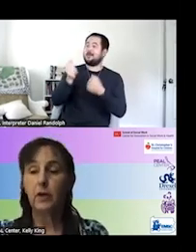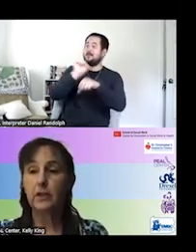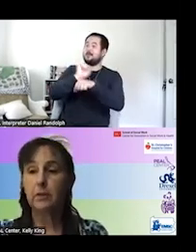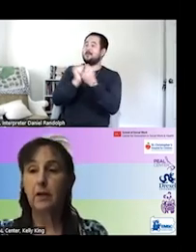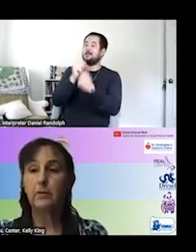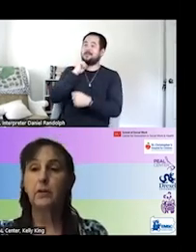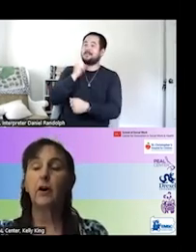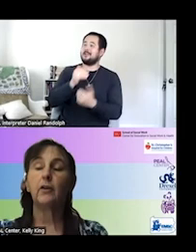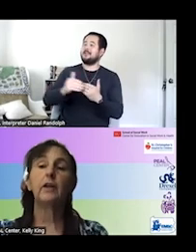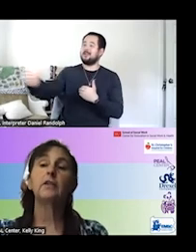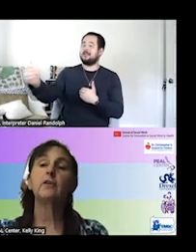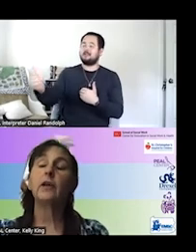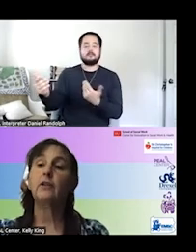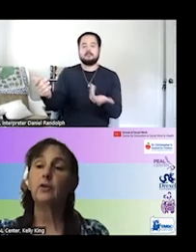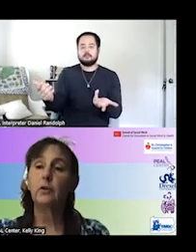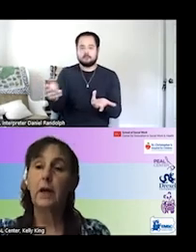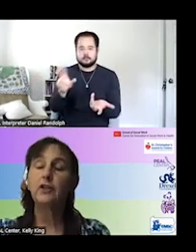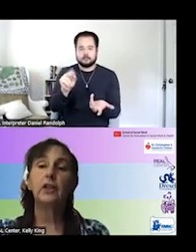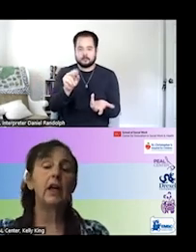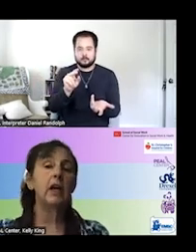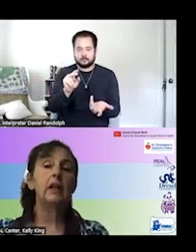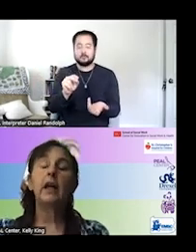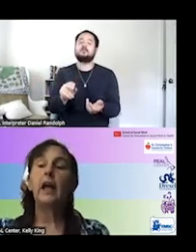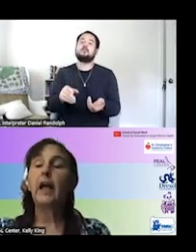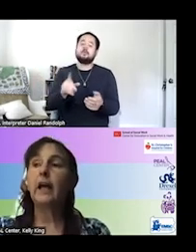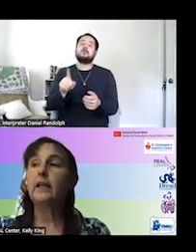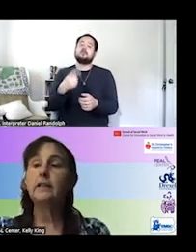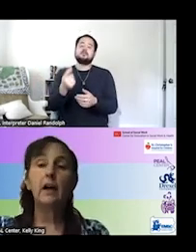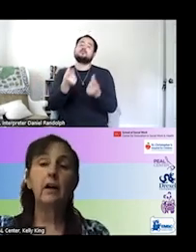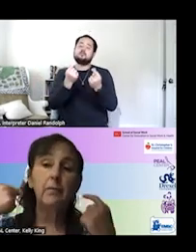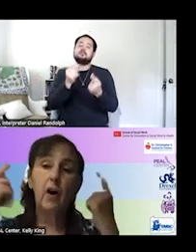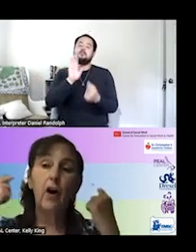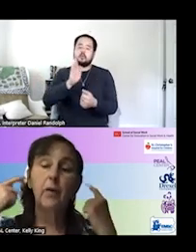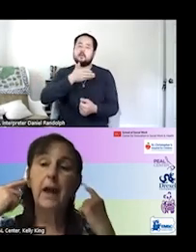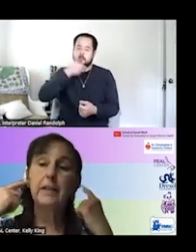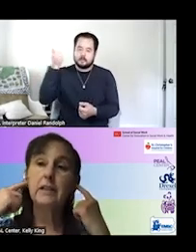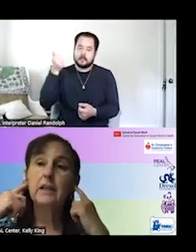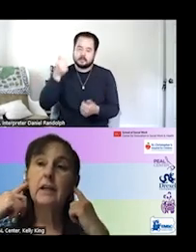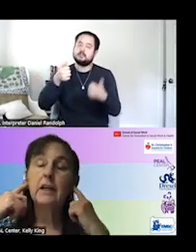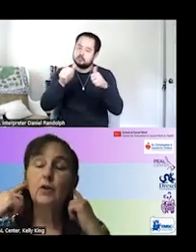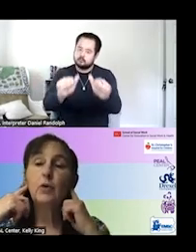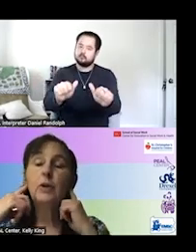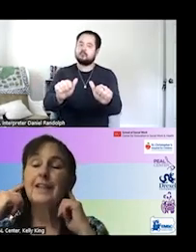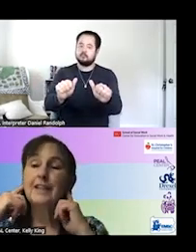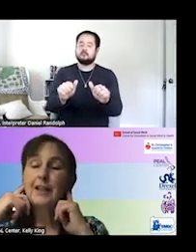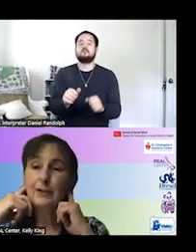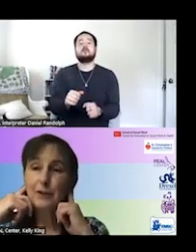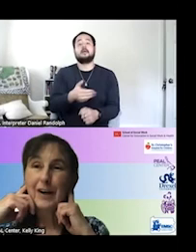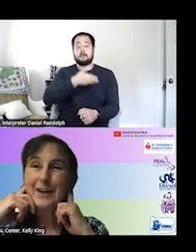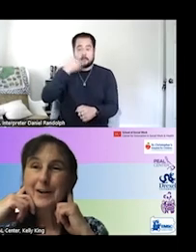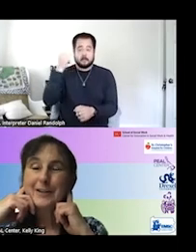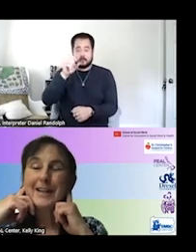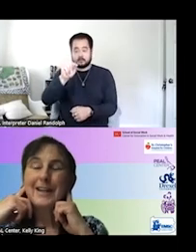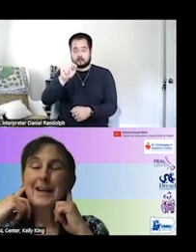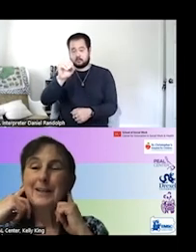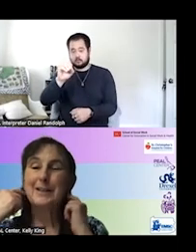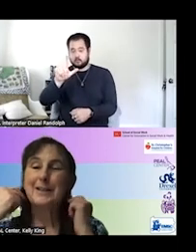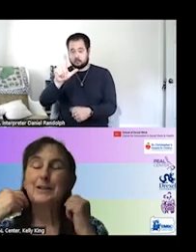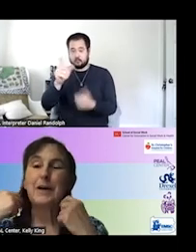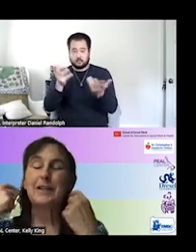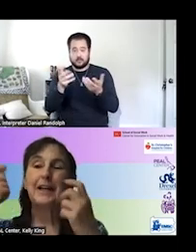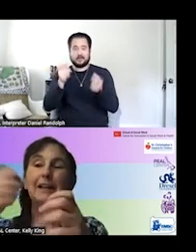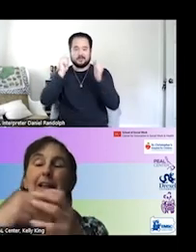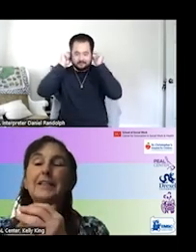we're going to be able to honor that. So again, do the best you can. And our best tool is our ears in